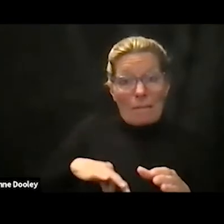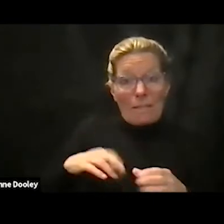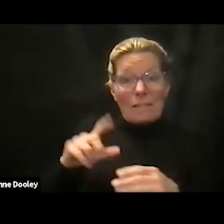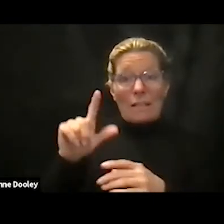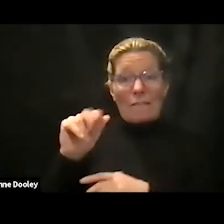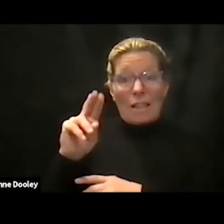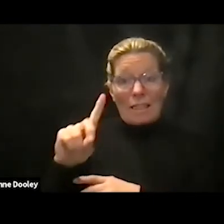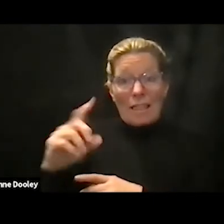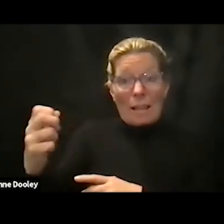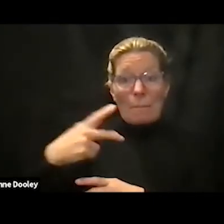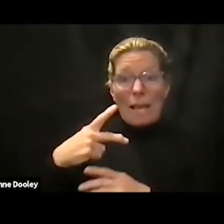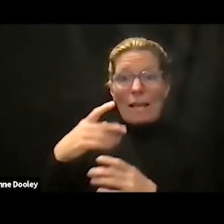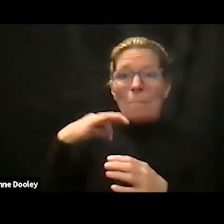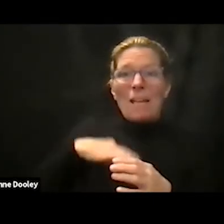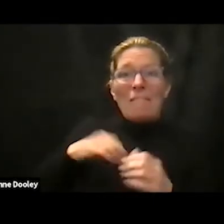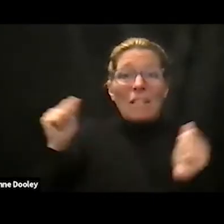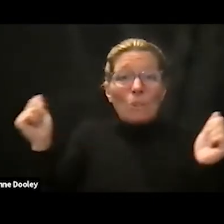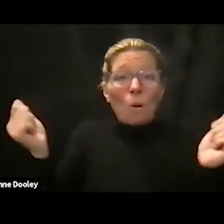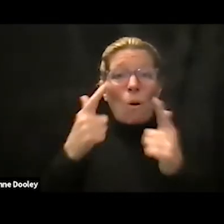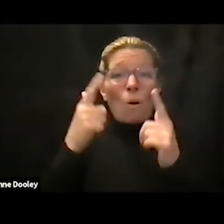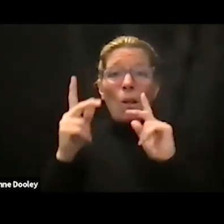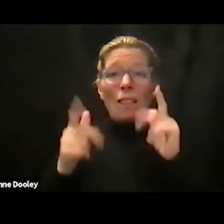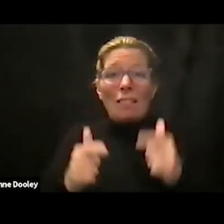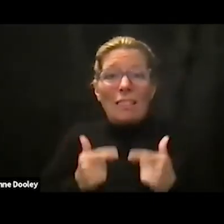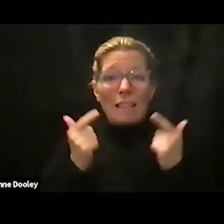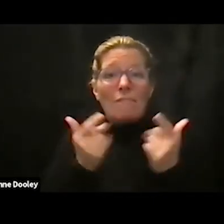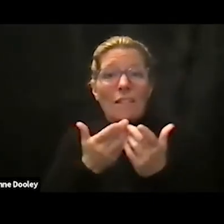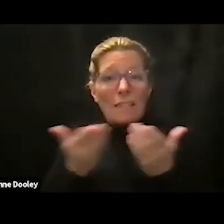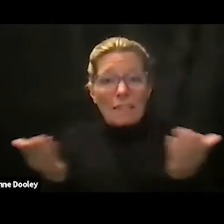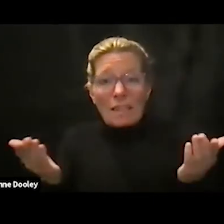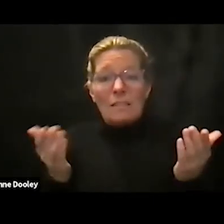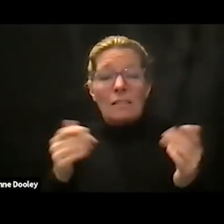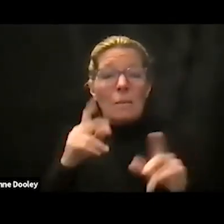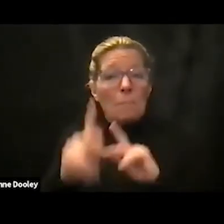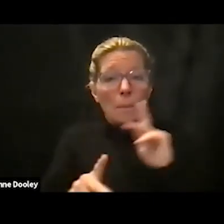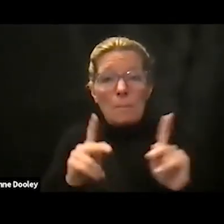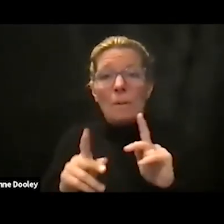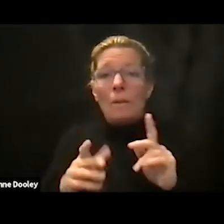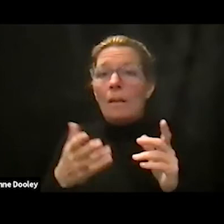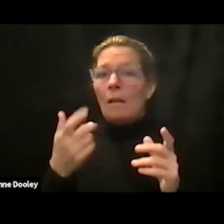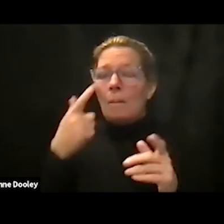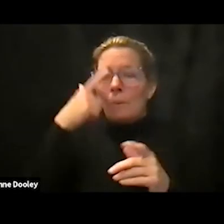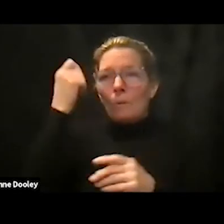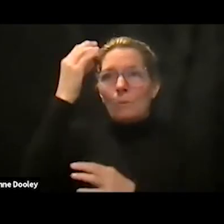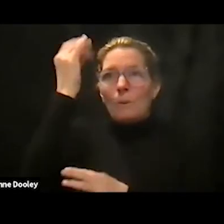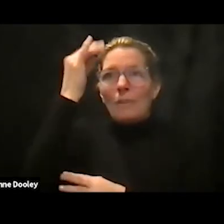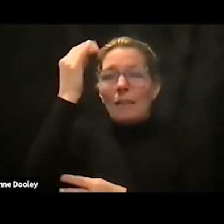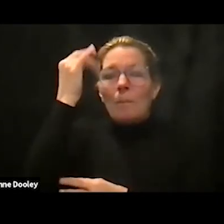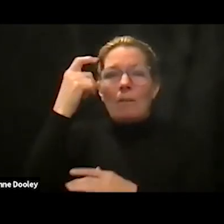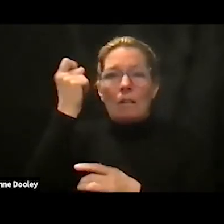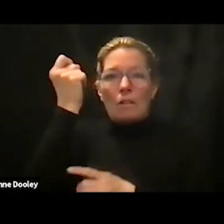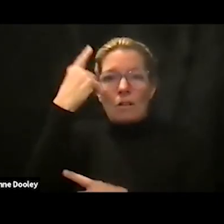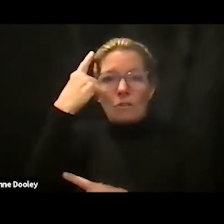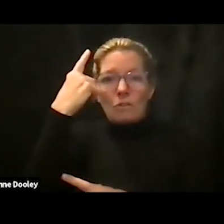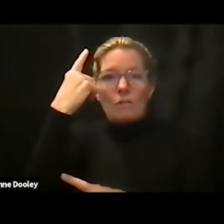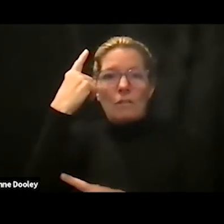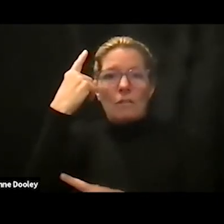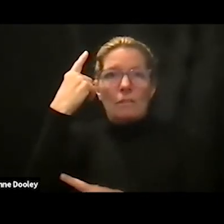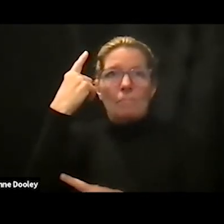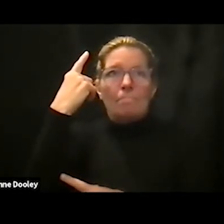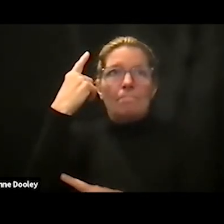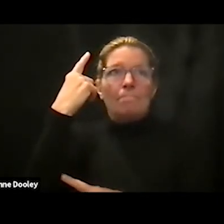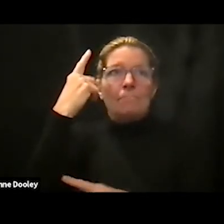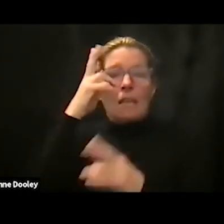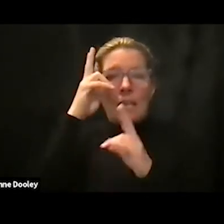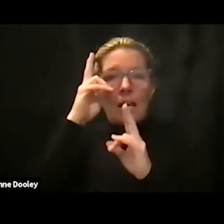benefits everyone and everything, all living things, right? Because we're thinking about how an understanding